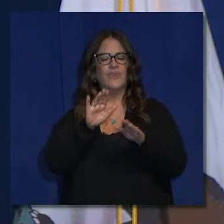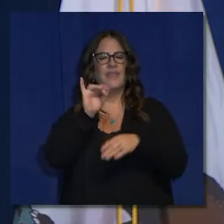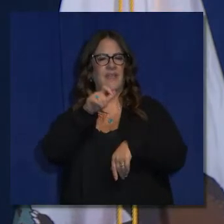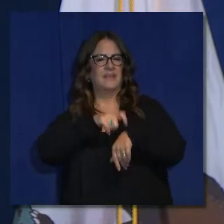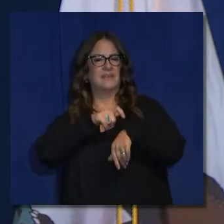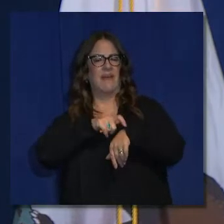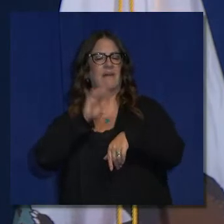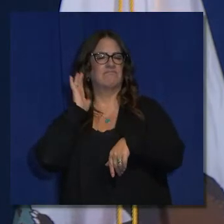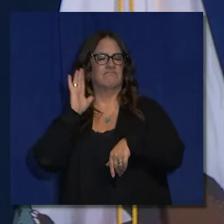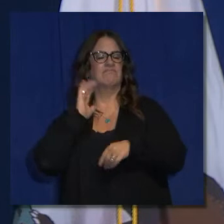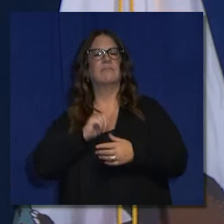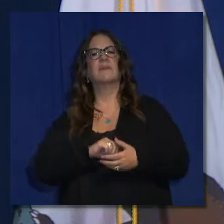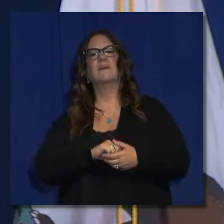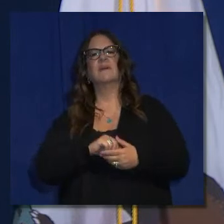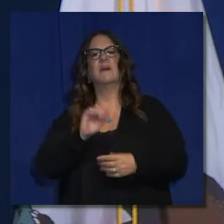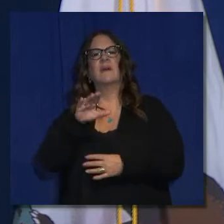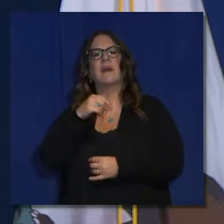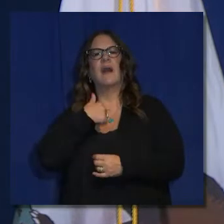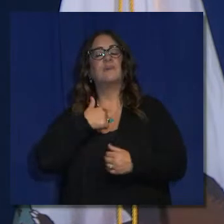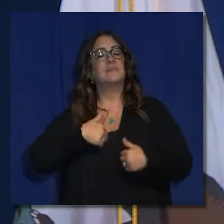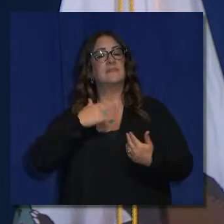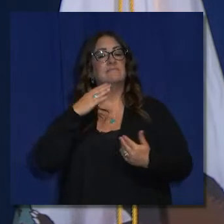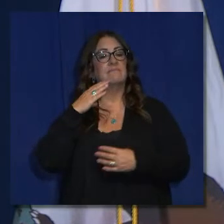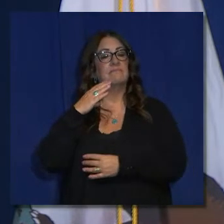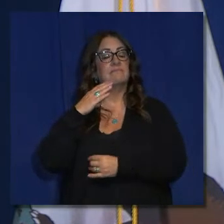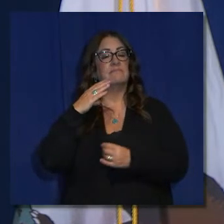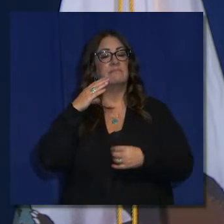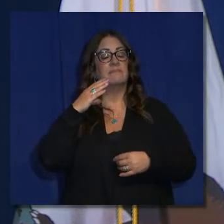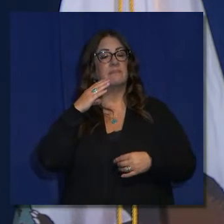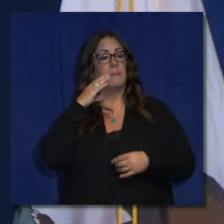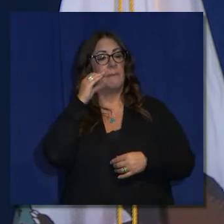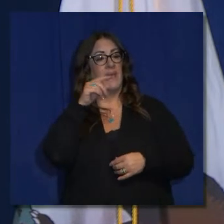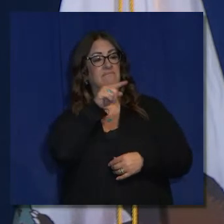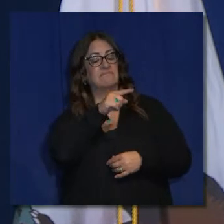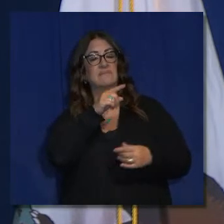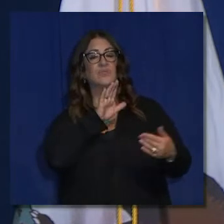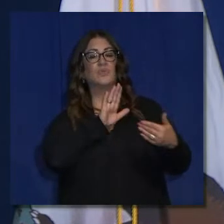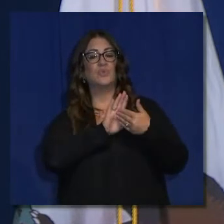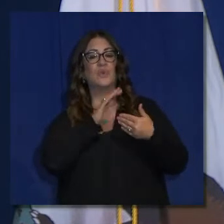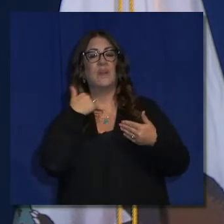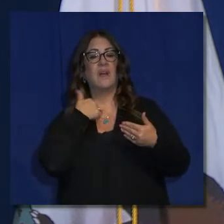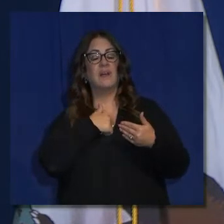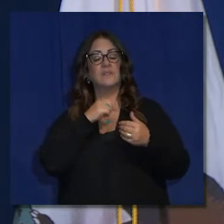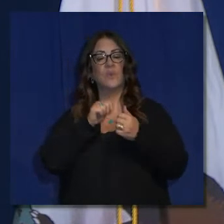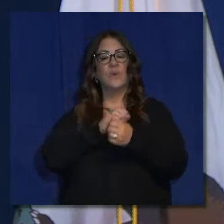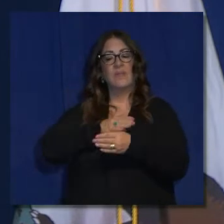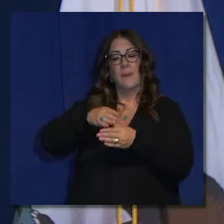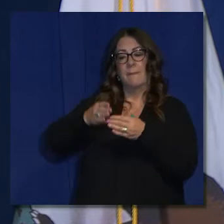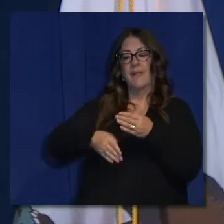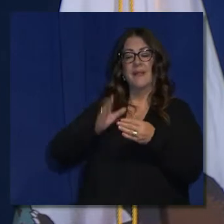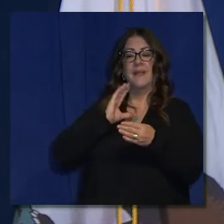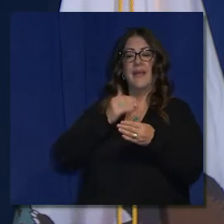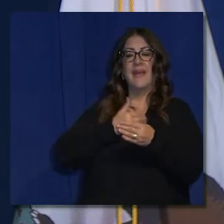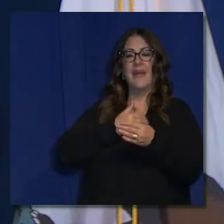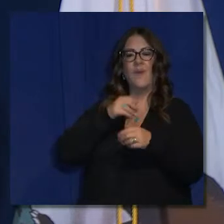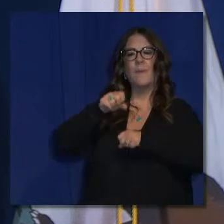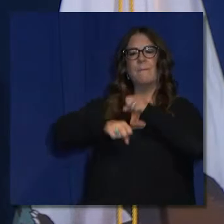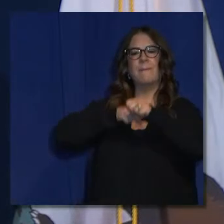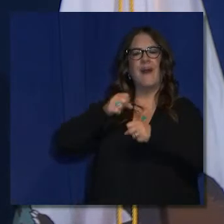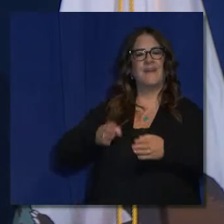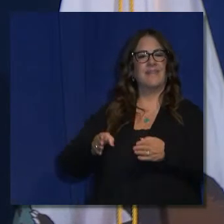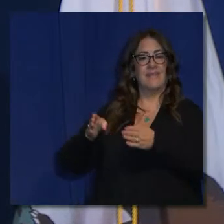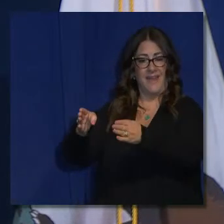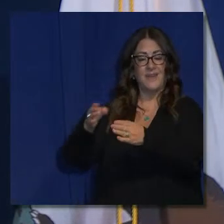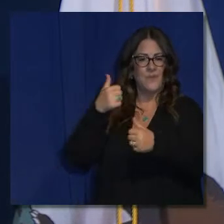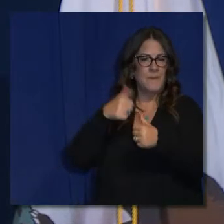time where a young man sued us to stop, again, our completion of our bike lane network,